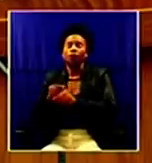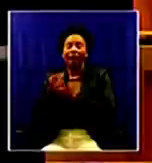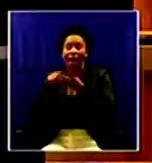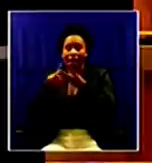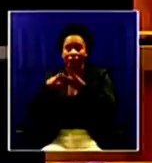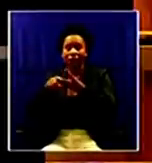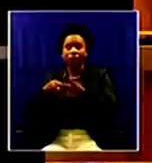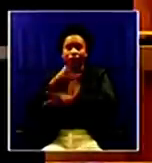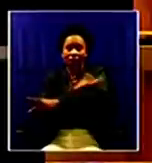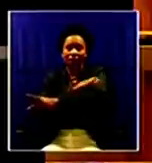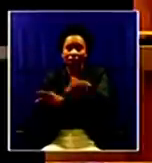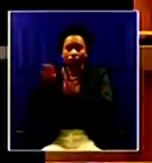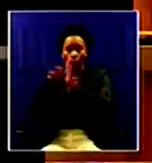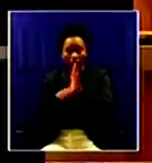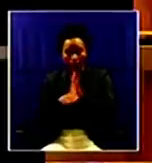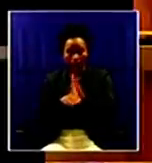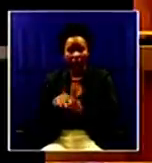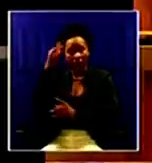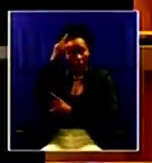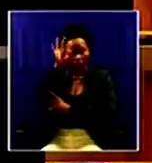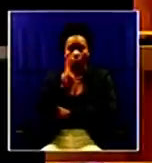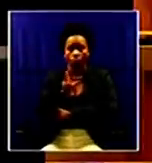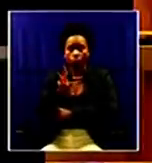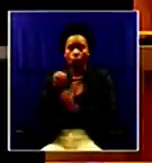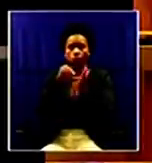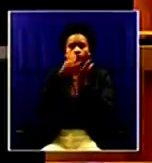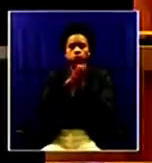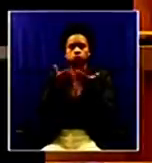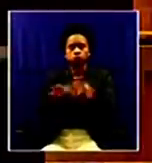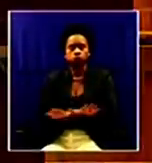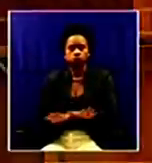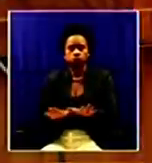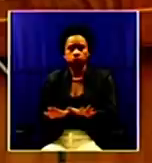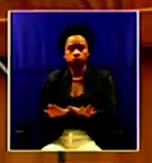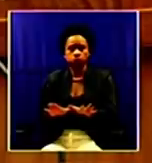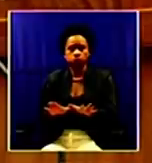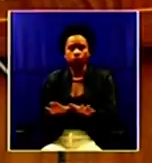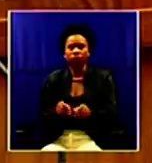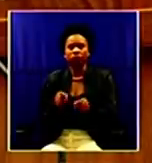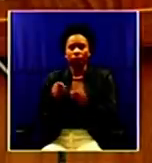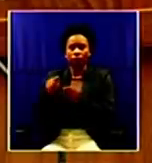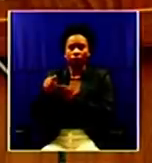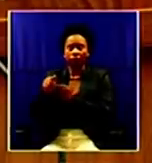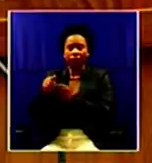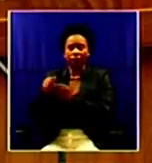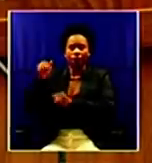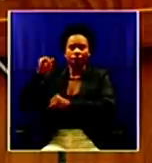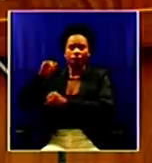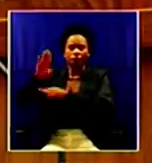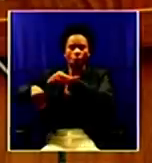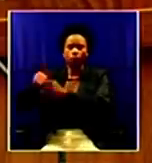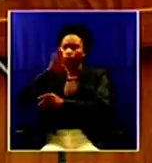Government will also put in place a no-fault compensation fund to cover